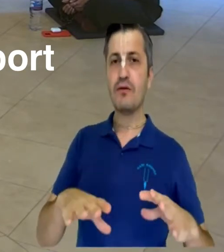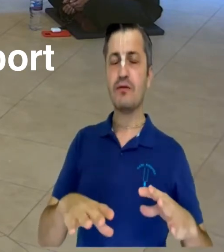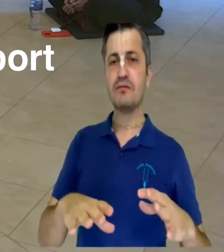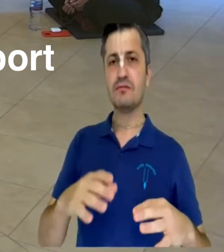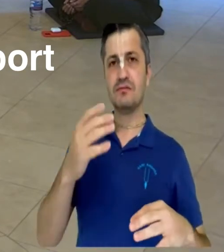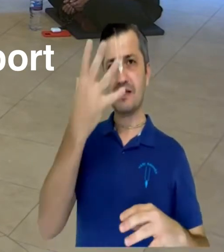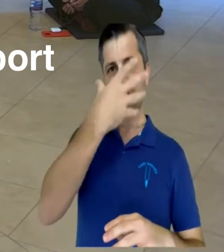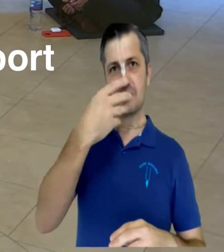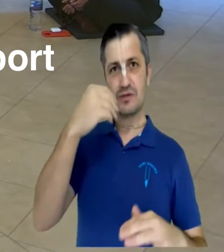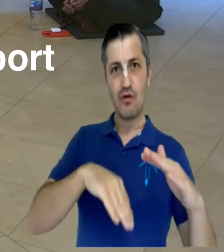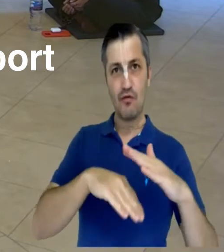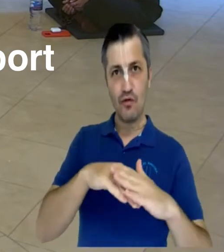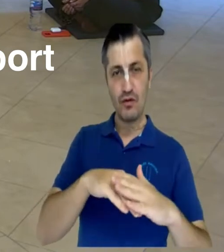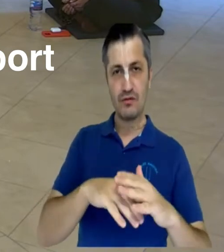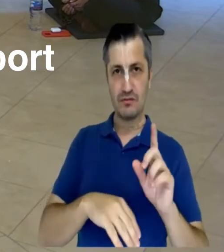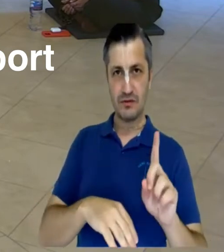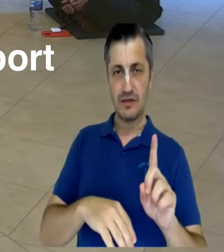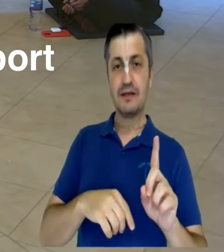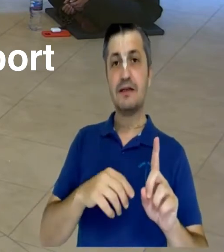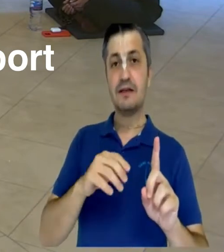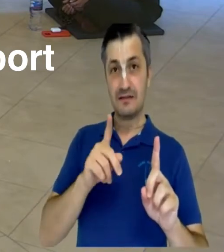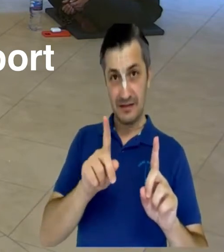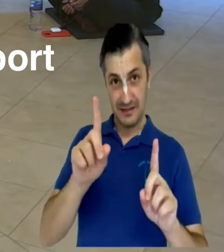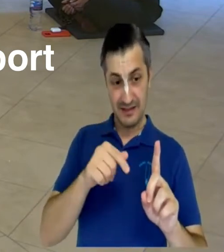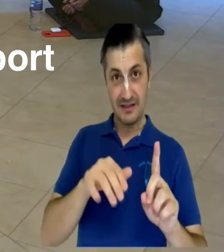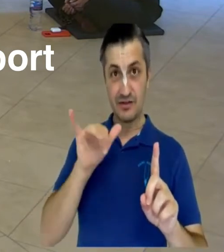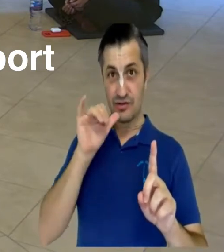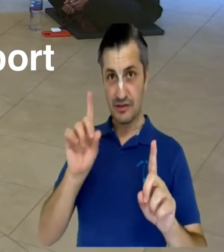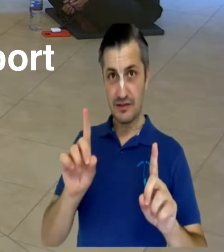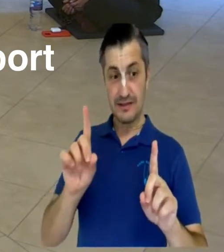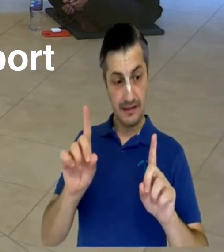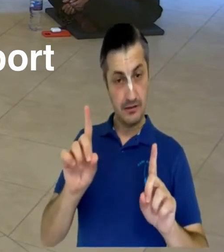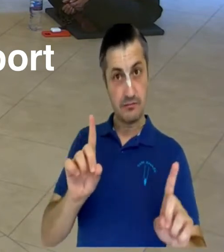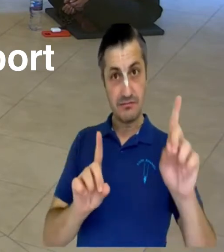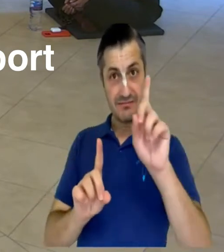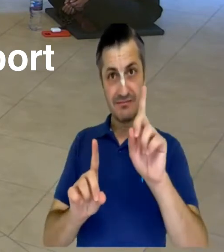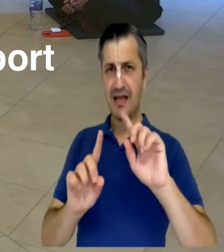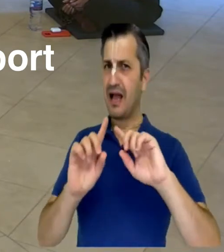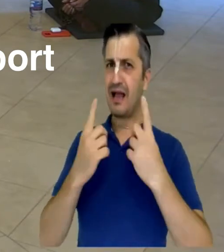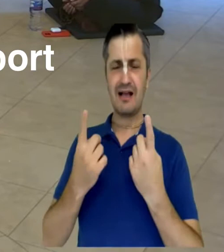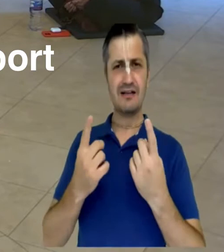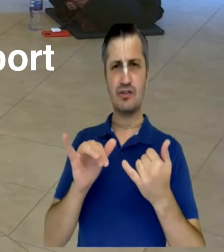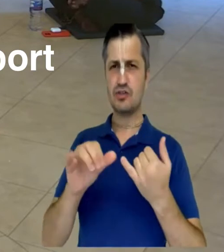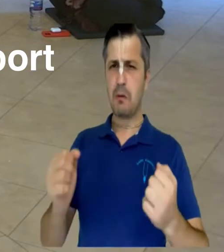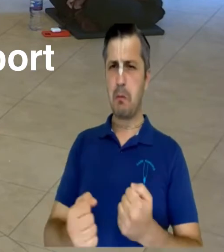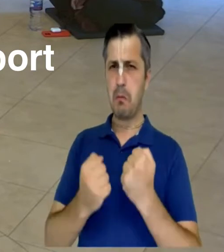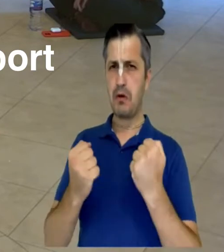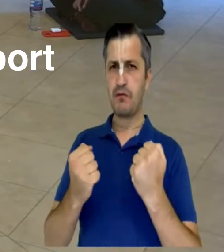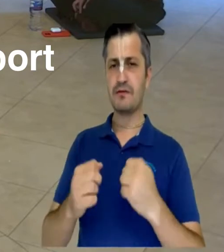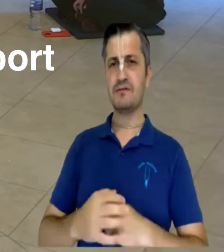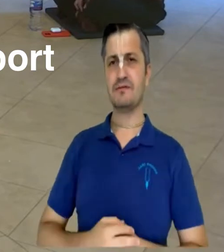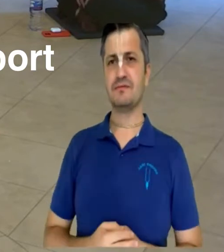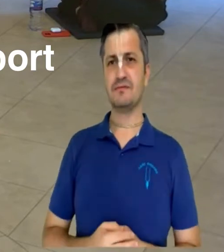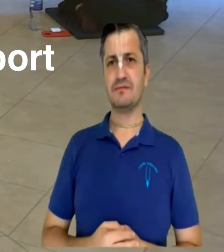the inconceivable potencies of the Supreme Personality of Godhead. It is incorrect to think of the